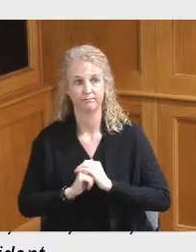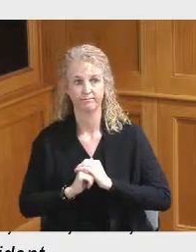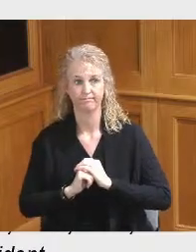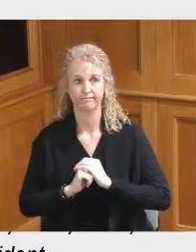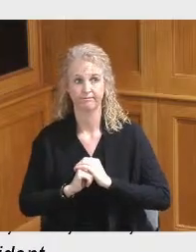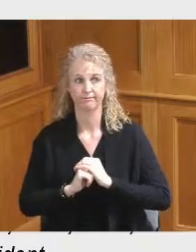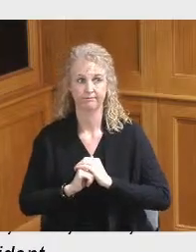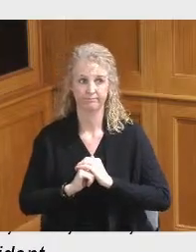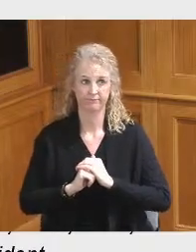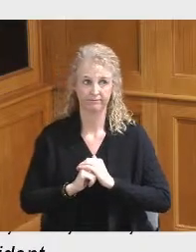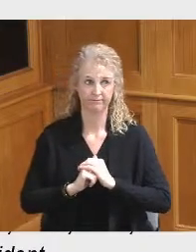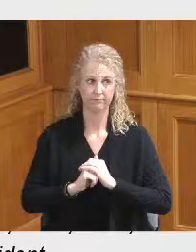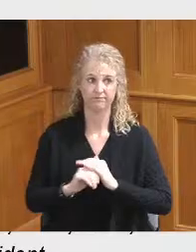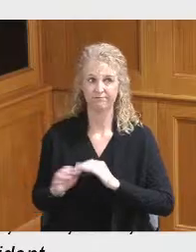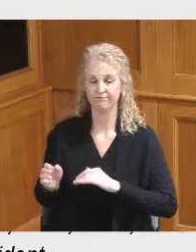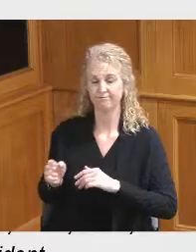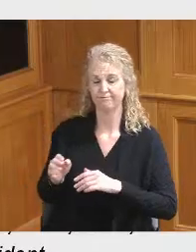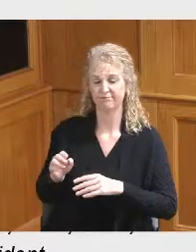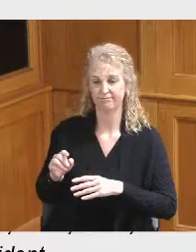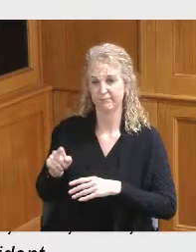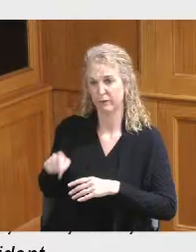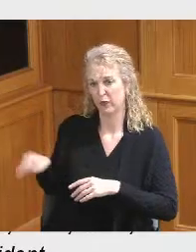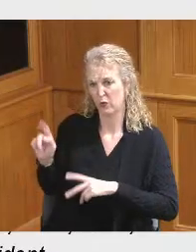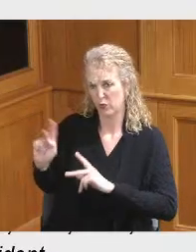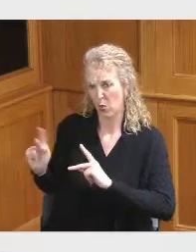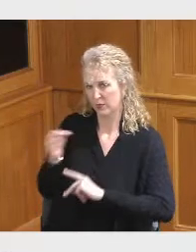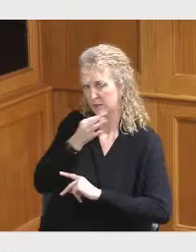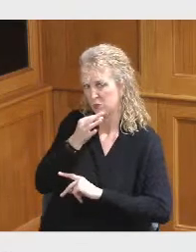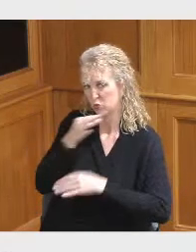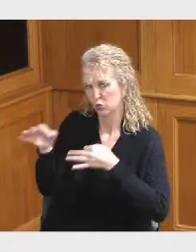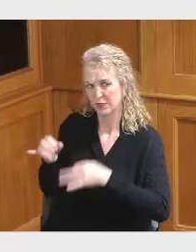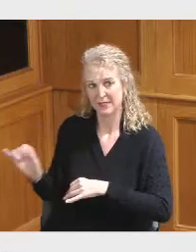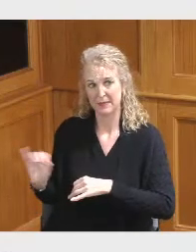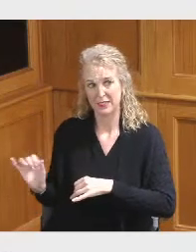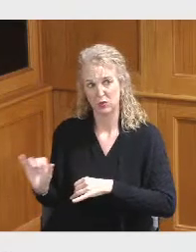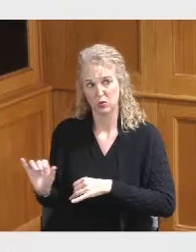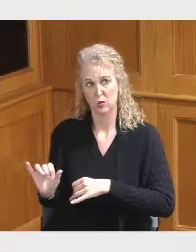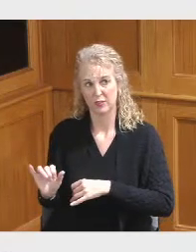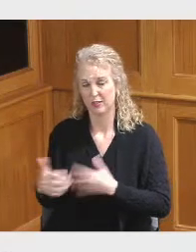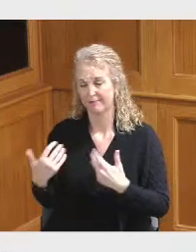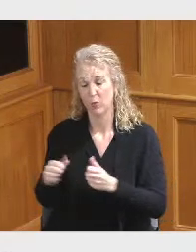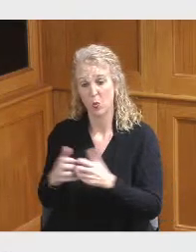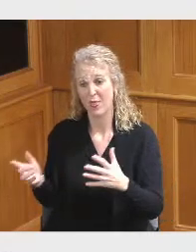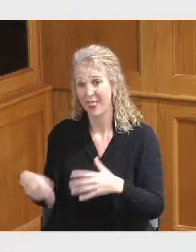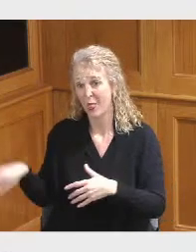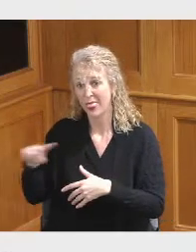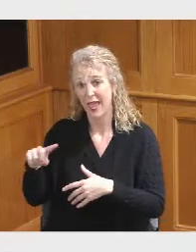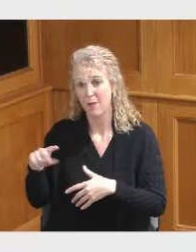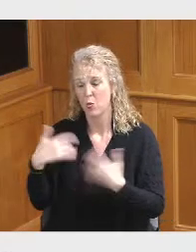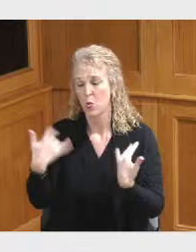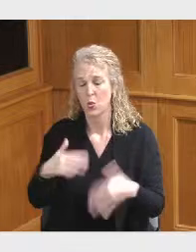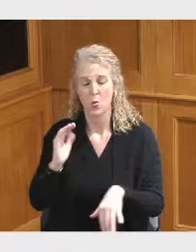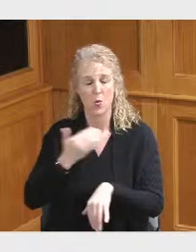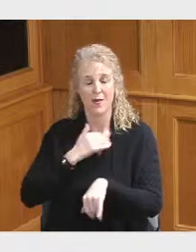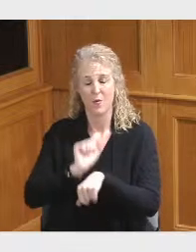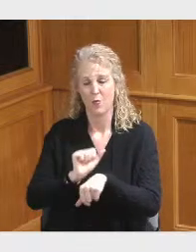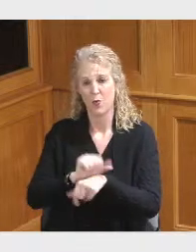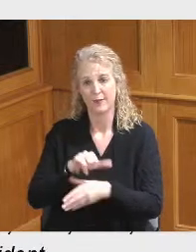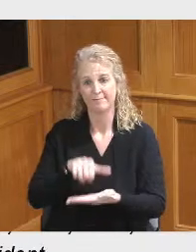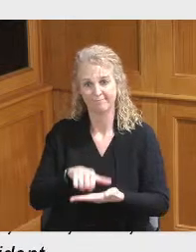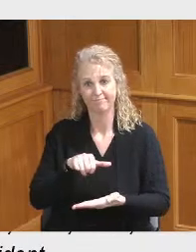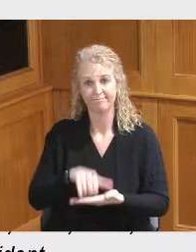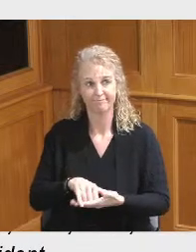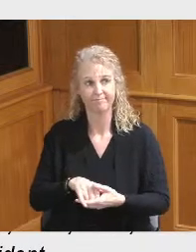be talking on their behalf as well. And this would not be made possible without these many partners that we have that help us save